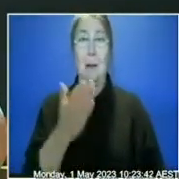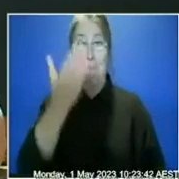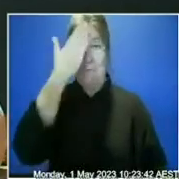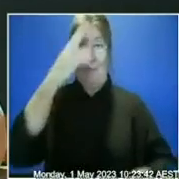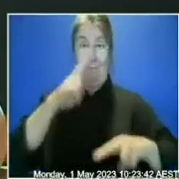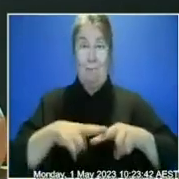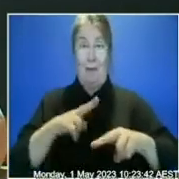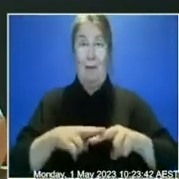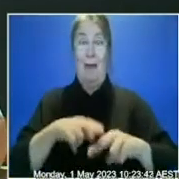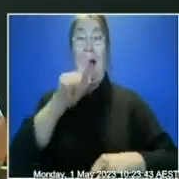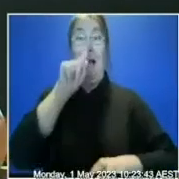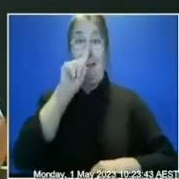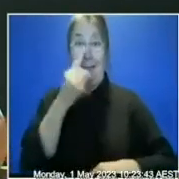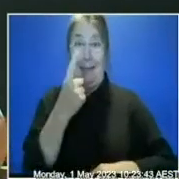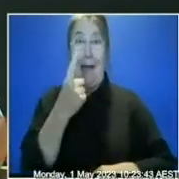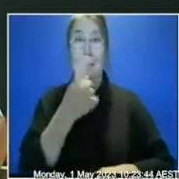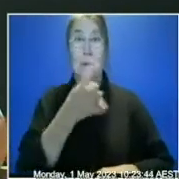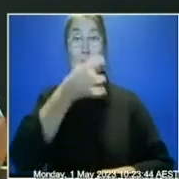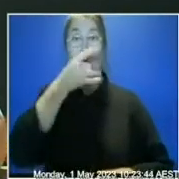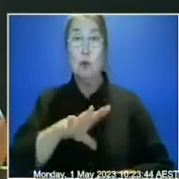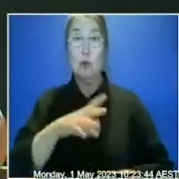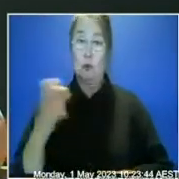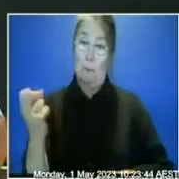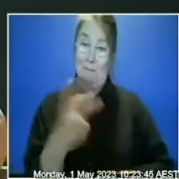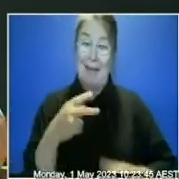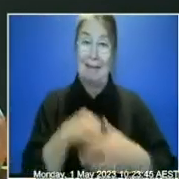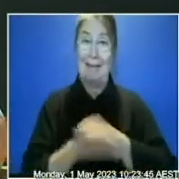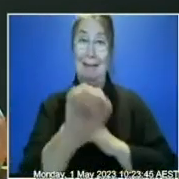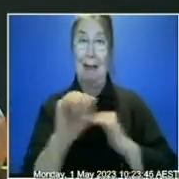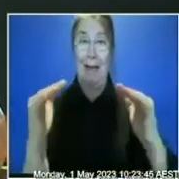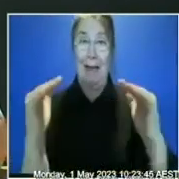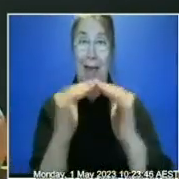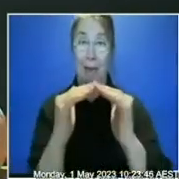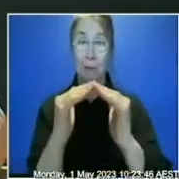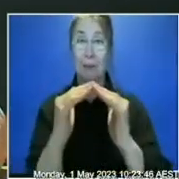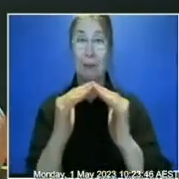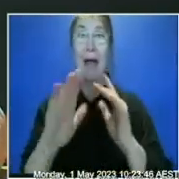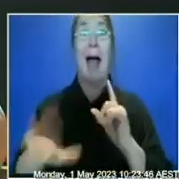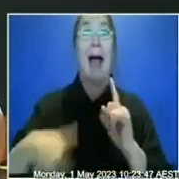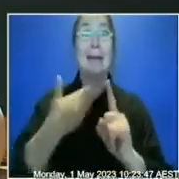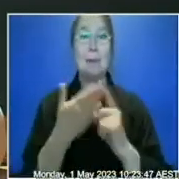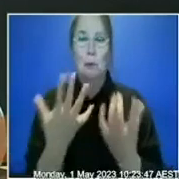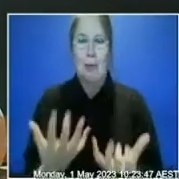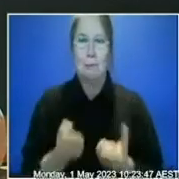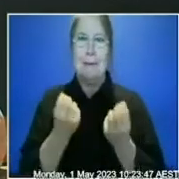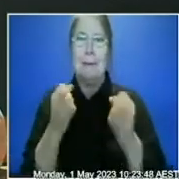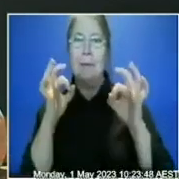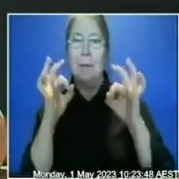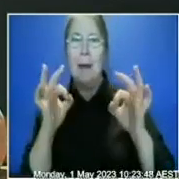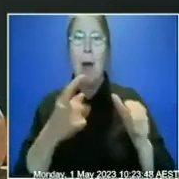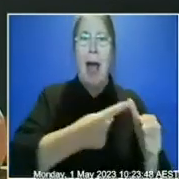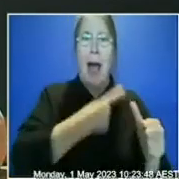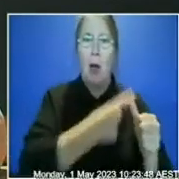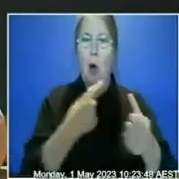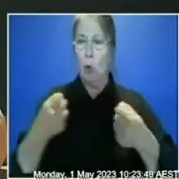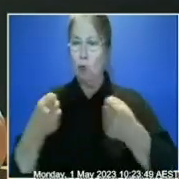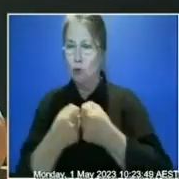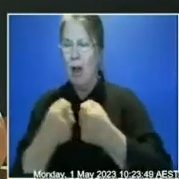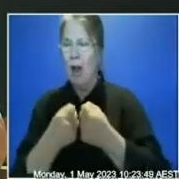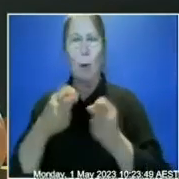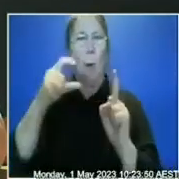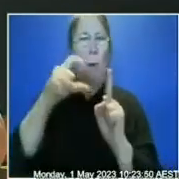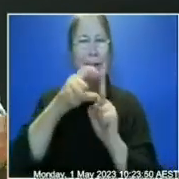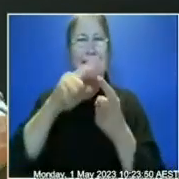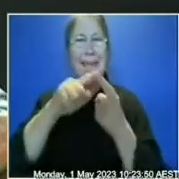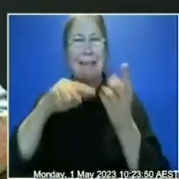that wording you want to use, because they may, one, may not fit the criteria, and we have heard evidence of that